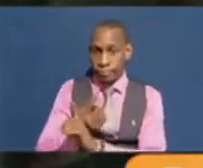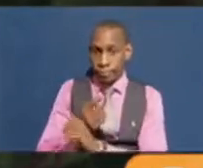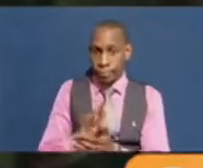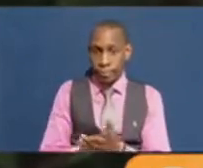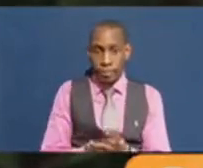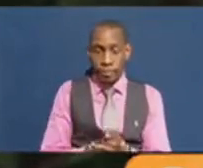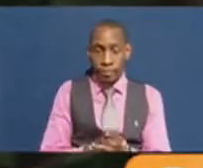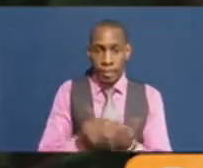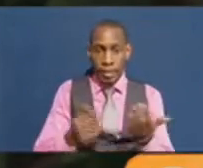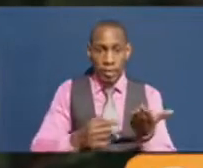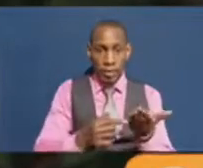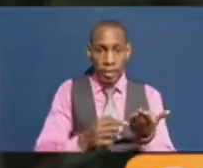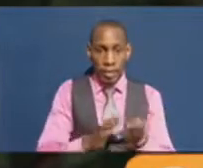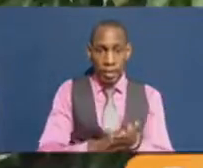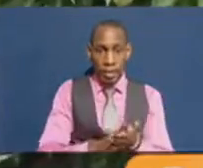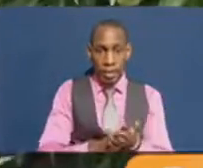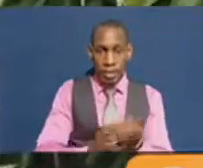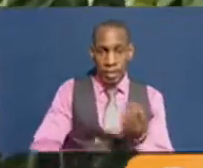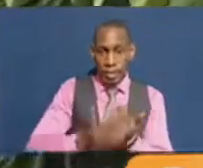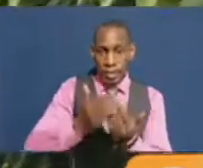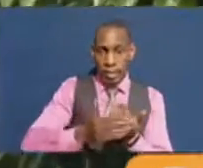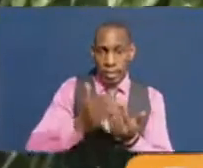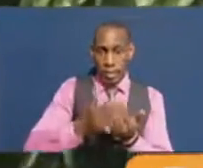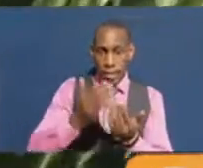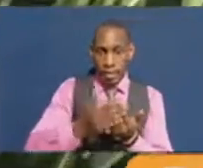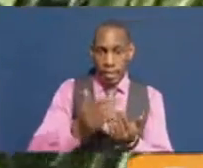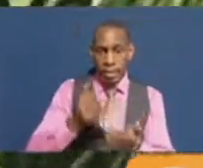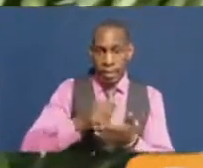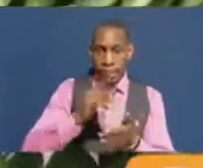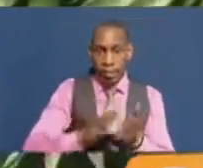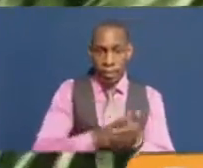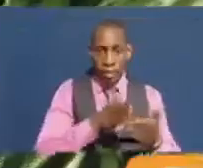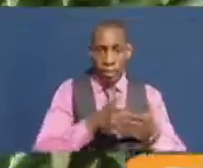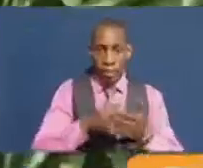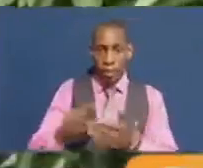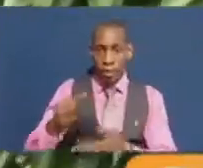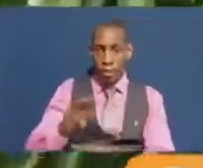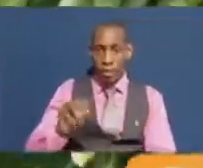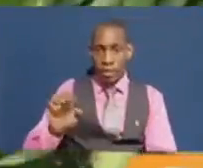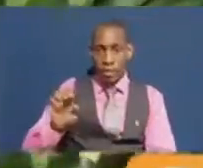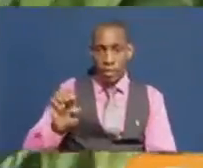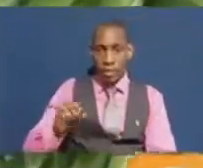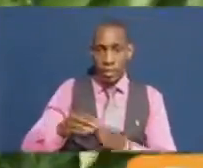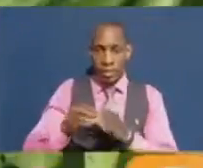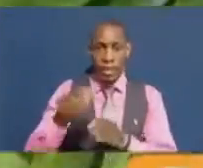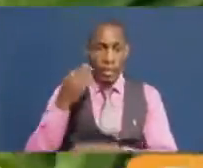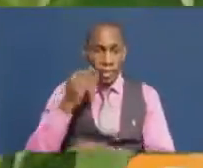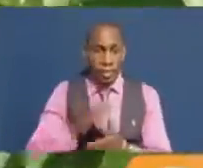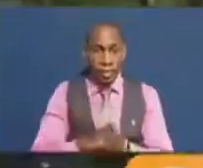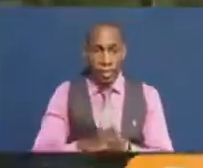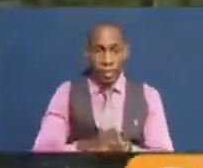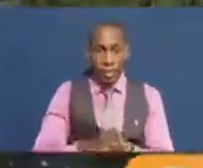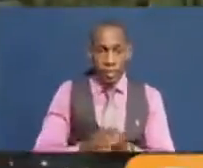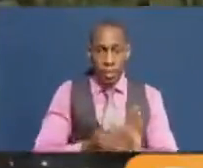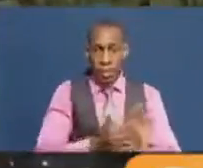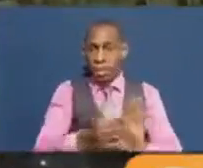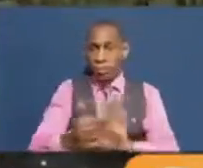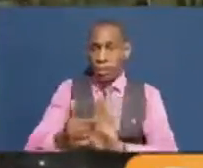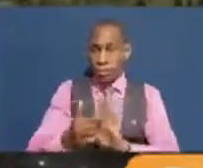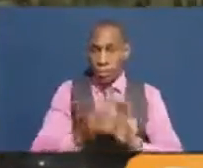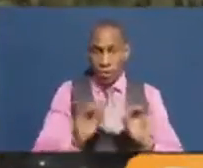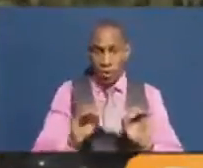Gene silencing is a treatment technique that involves preventing a gene that causes diseases from expressing itself